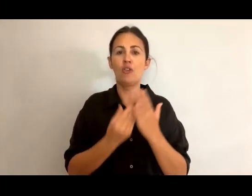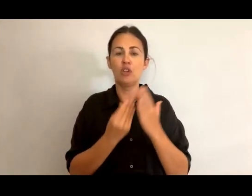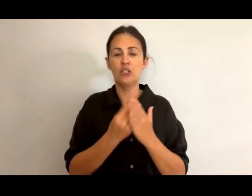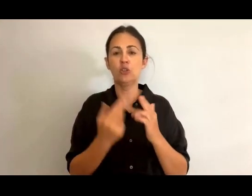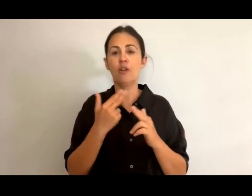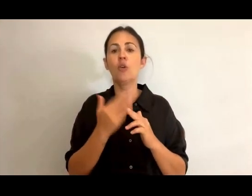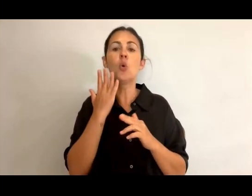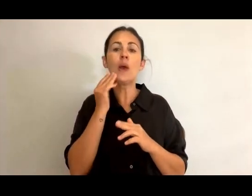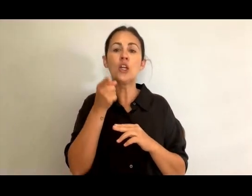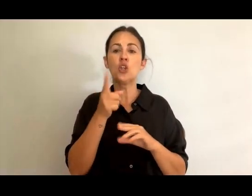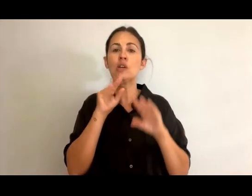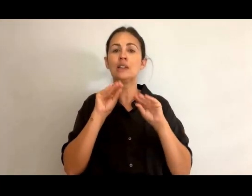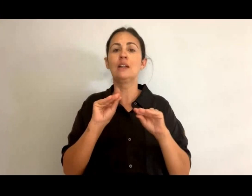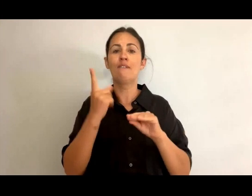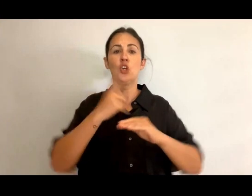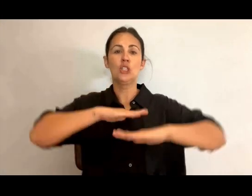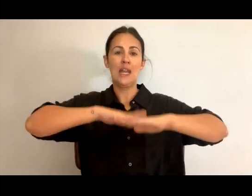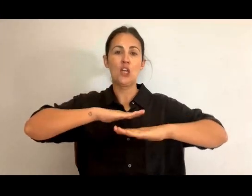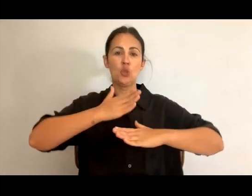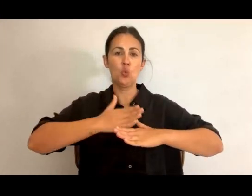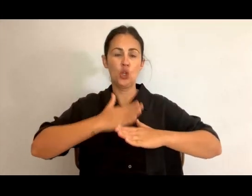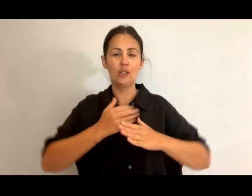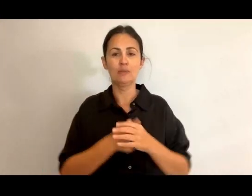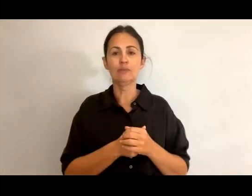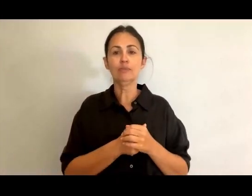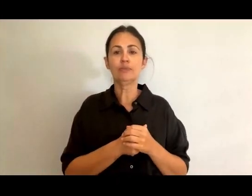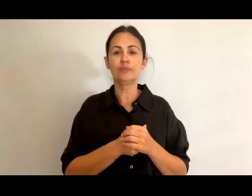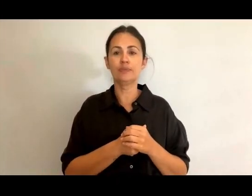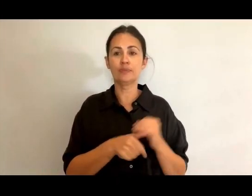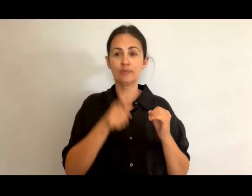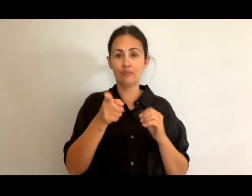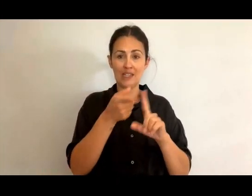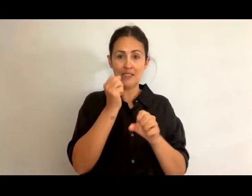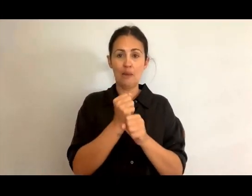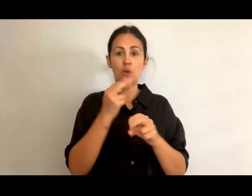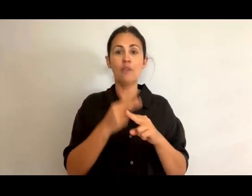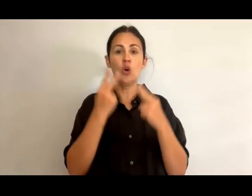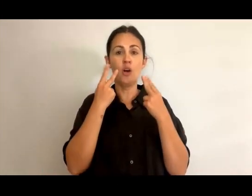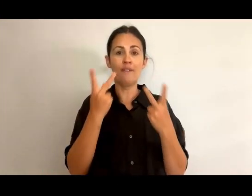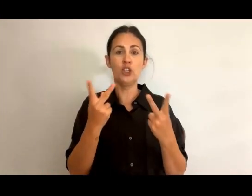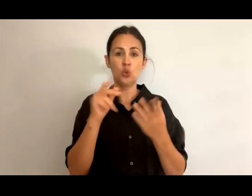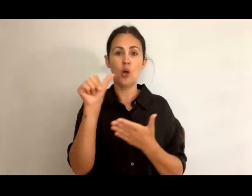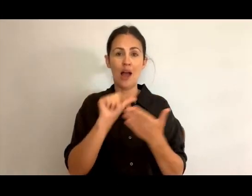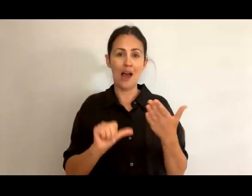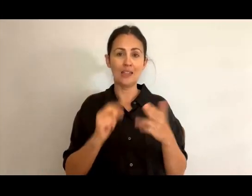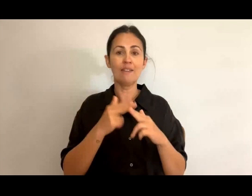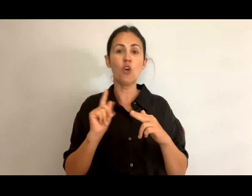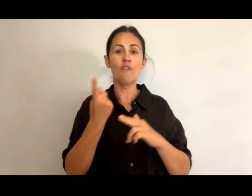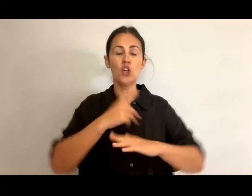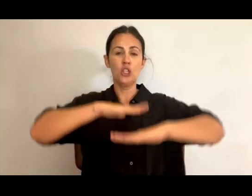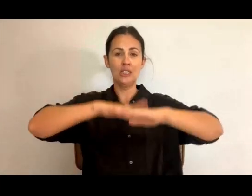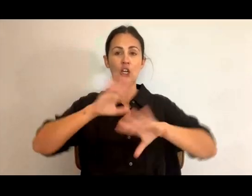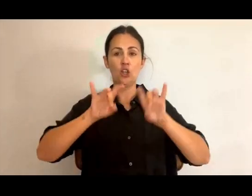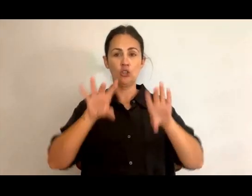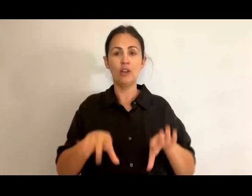this example, when you're looking at examples of visual arts created by First Nations Australians, this teacher shares examples of patterning